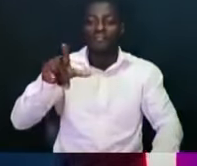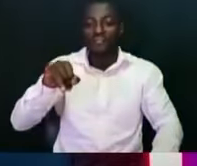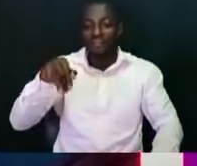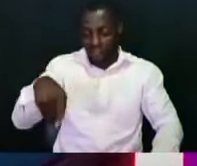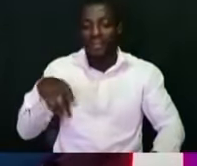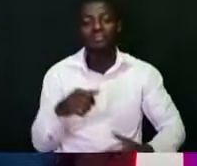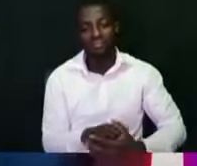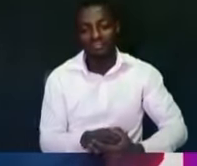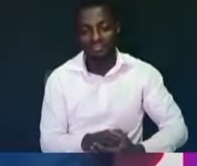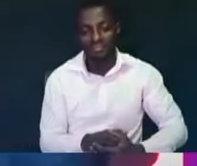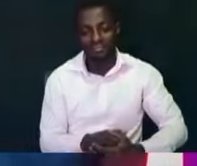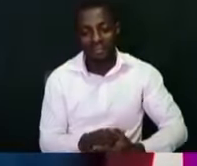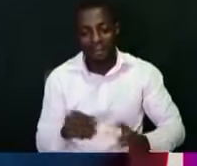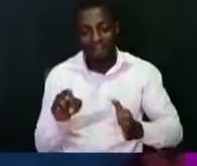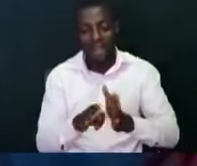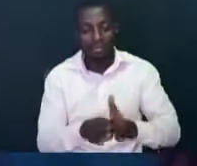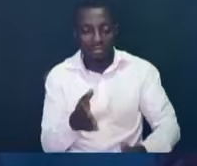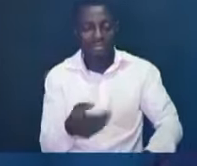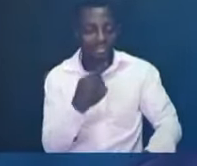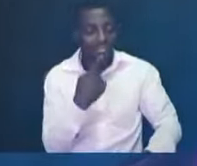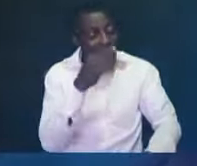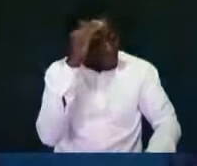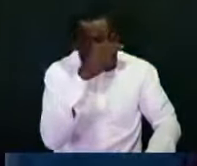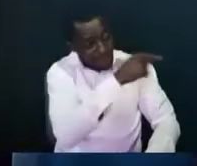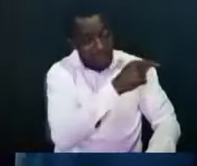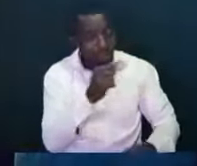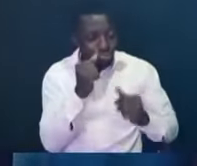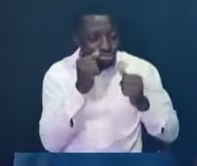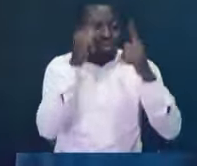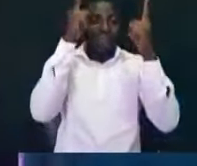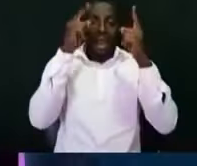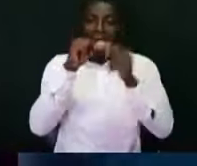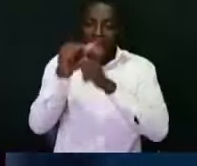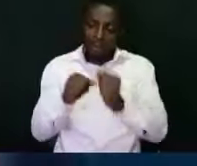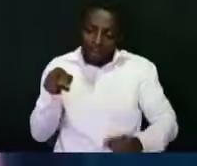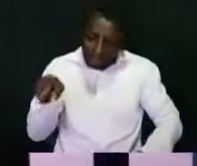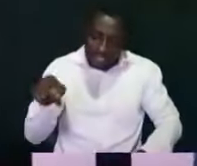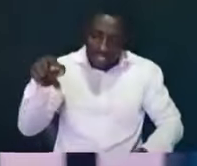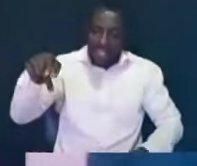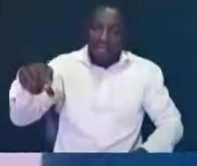that he was astonished at the Miracles they were performing